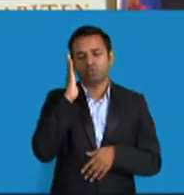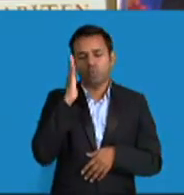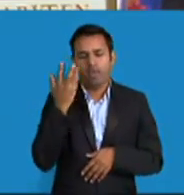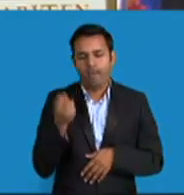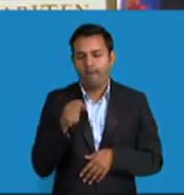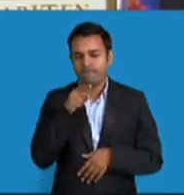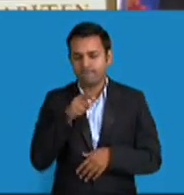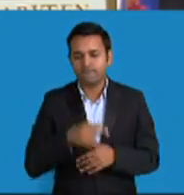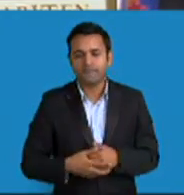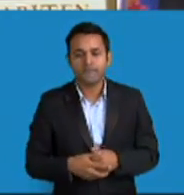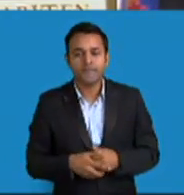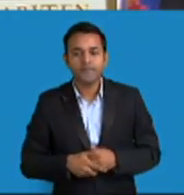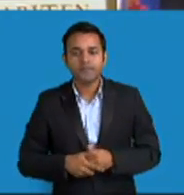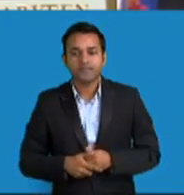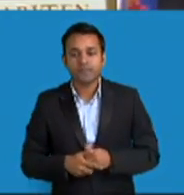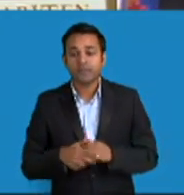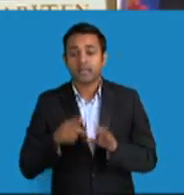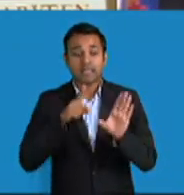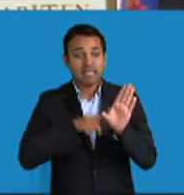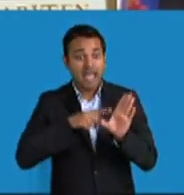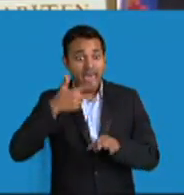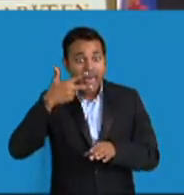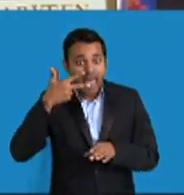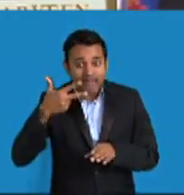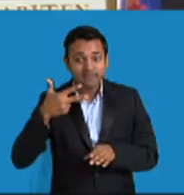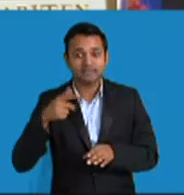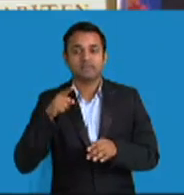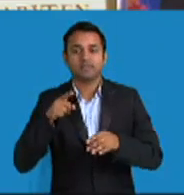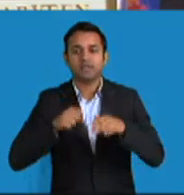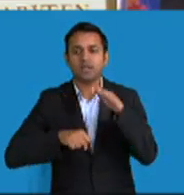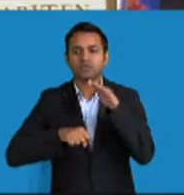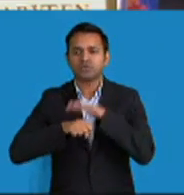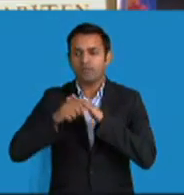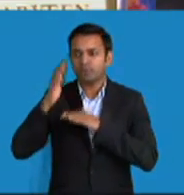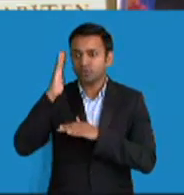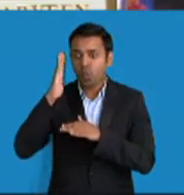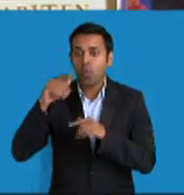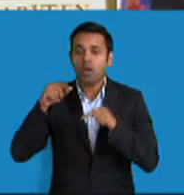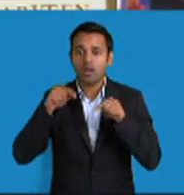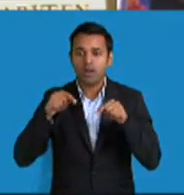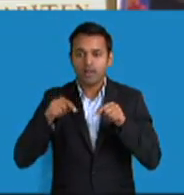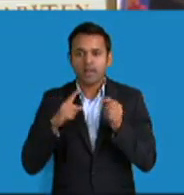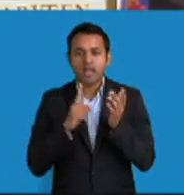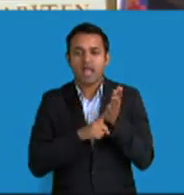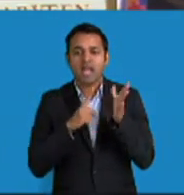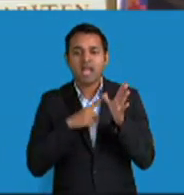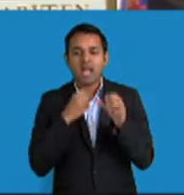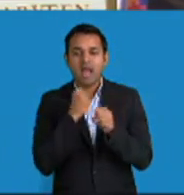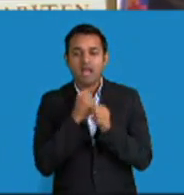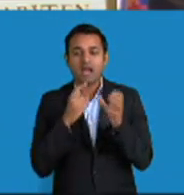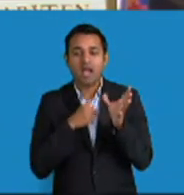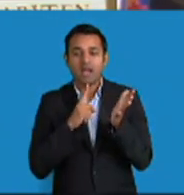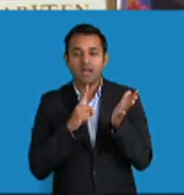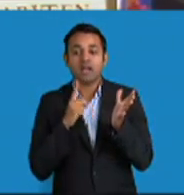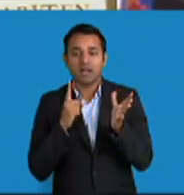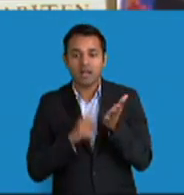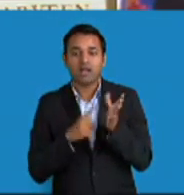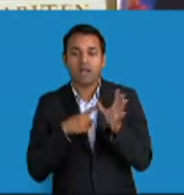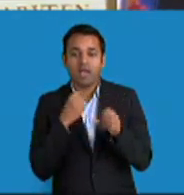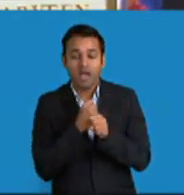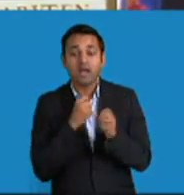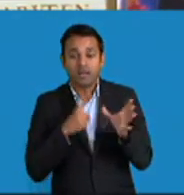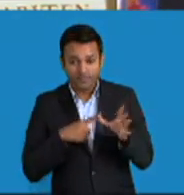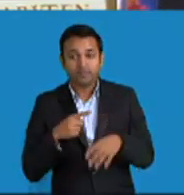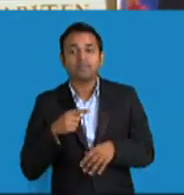8 examination result, the top school in Fiji was Langalanga Sanatan Primary School. Madam Speaker, right in Chiria, in Wainukoro,